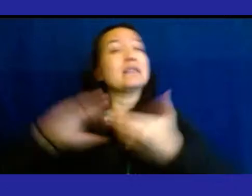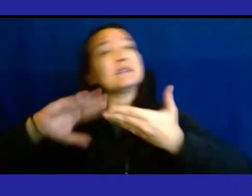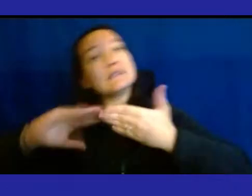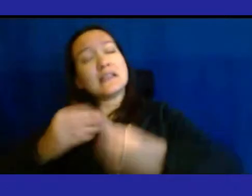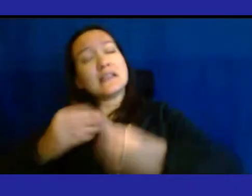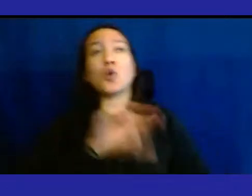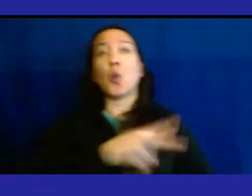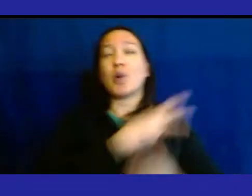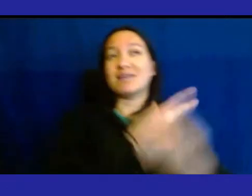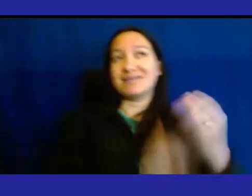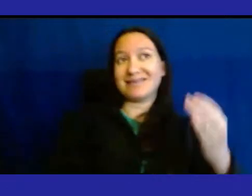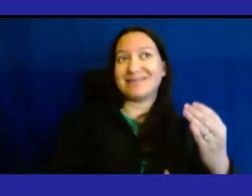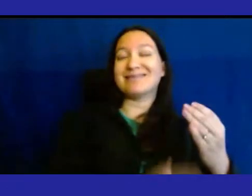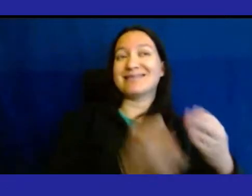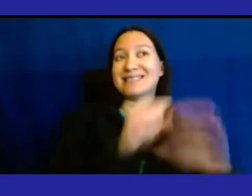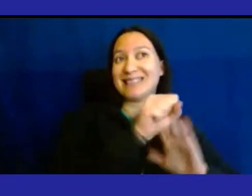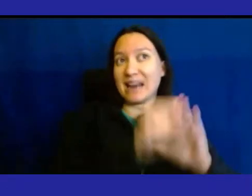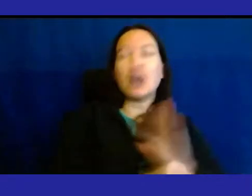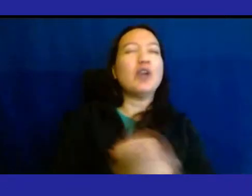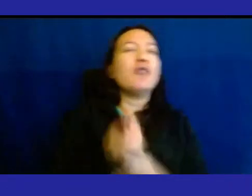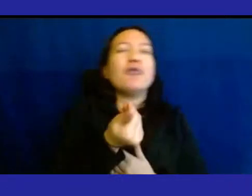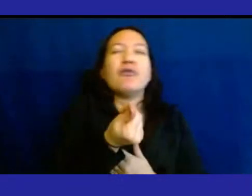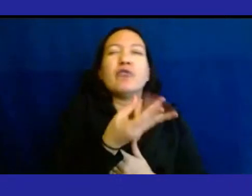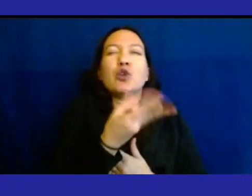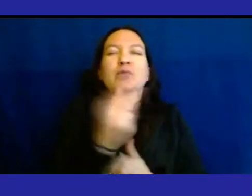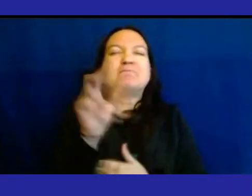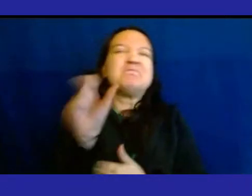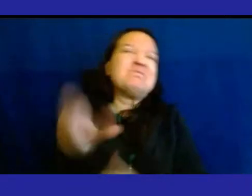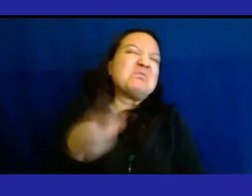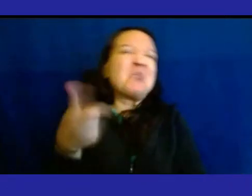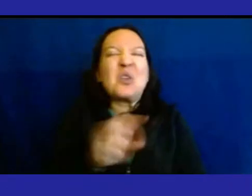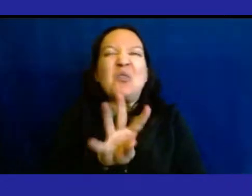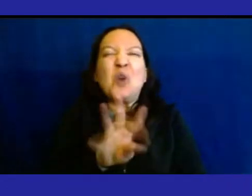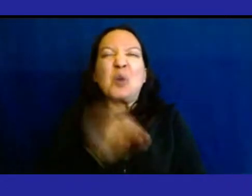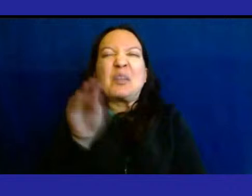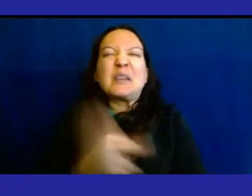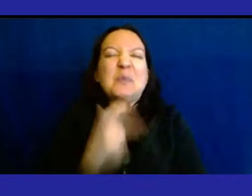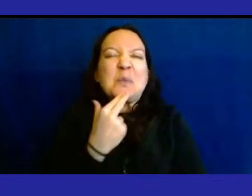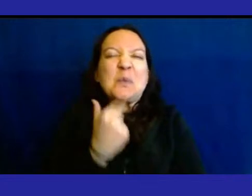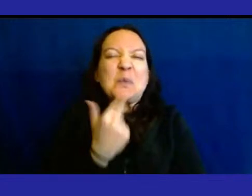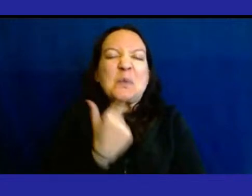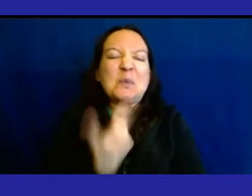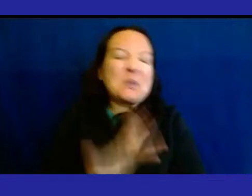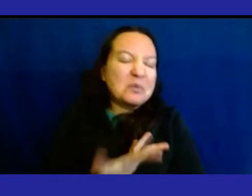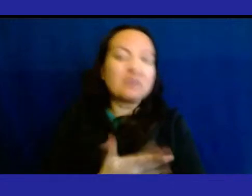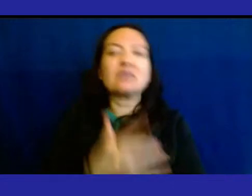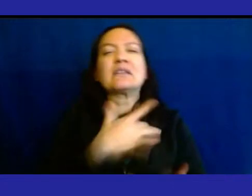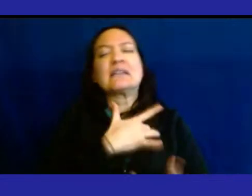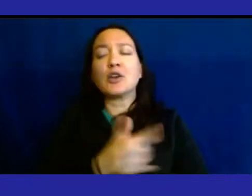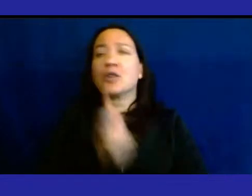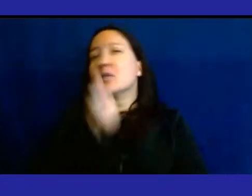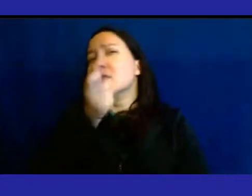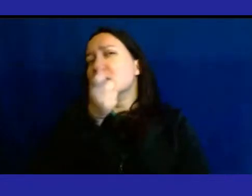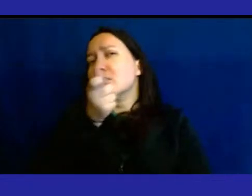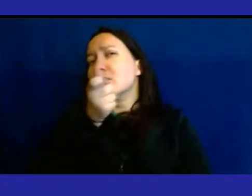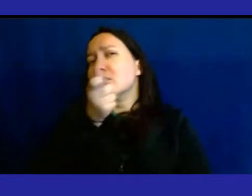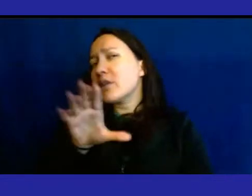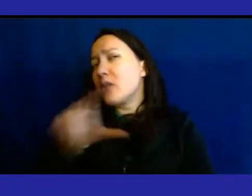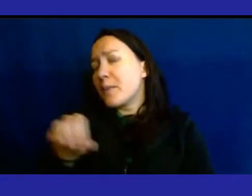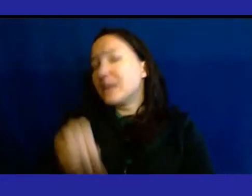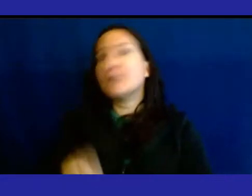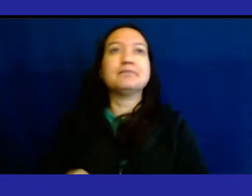dual certified, and then a small percentage is others, 4%. So that's typically either a private organization